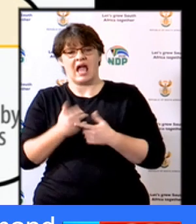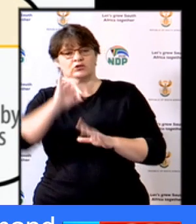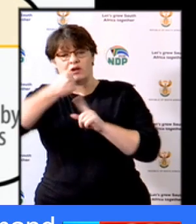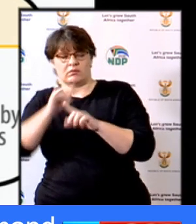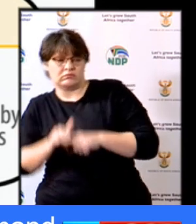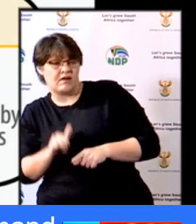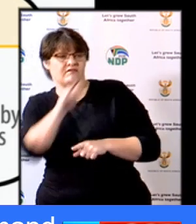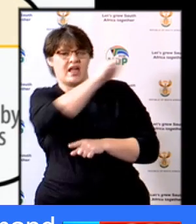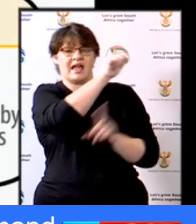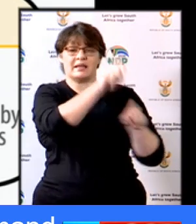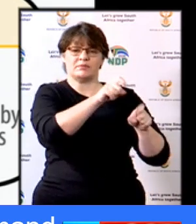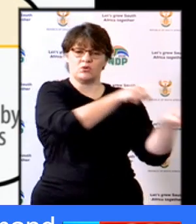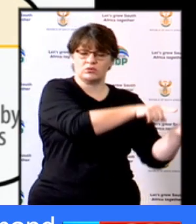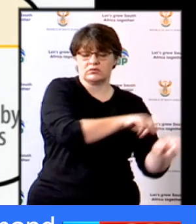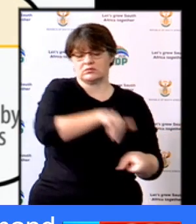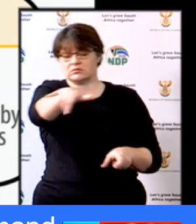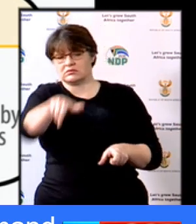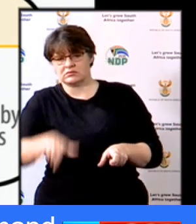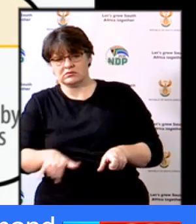Transport.